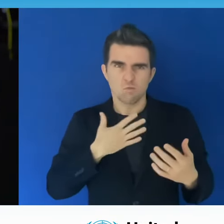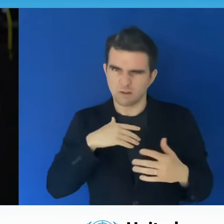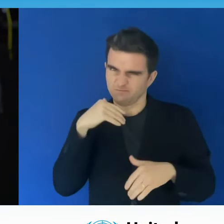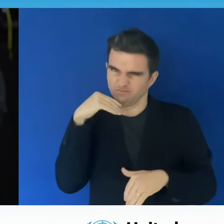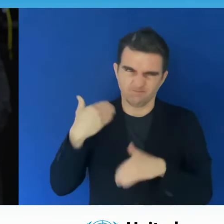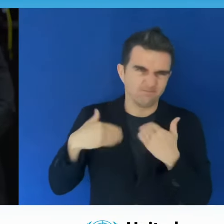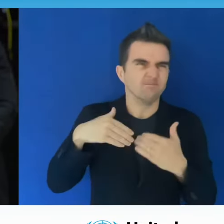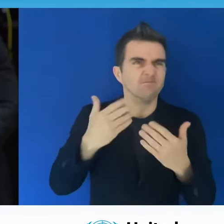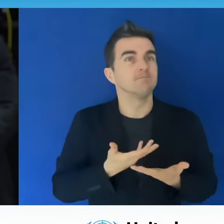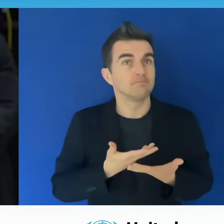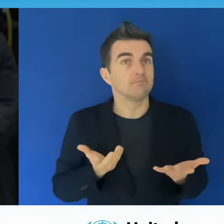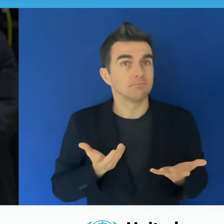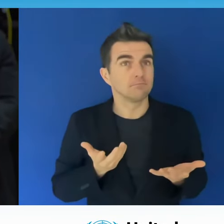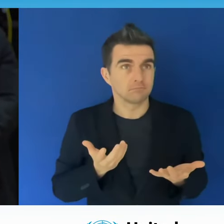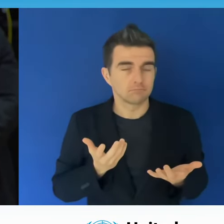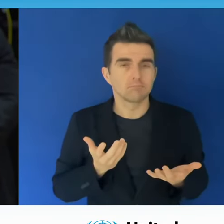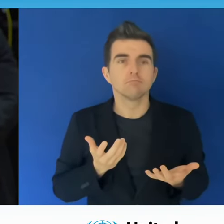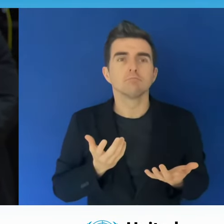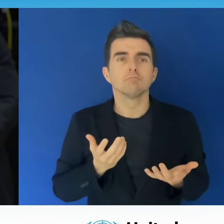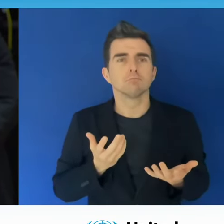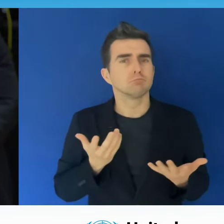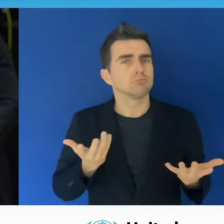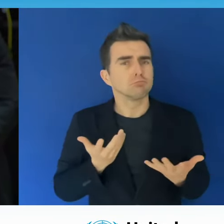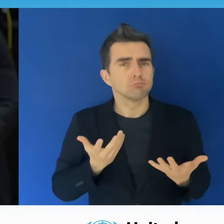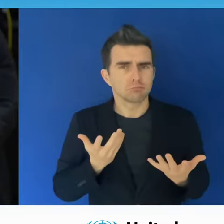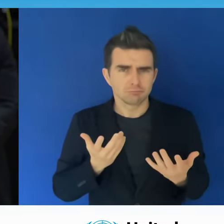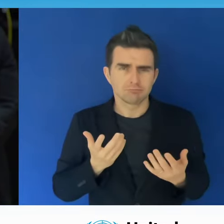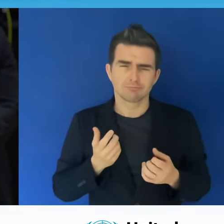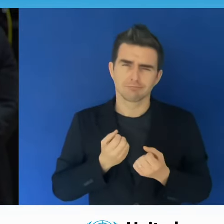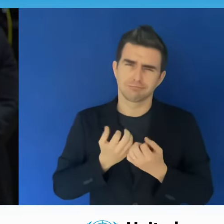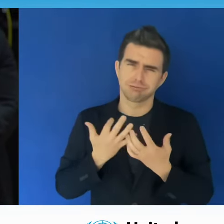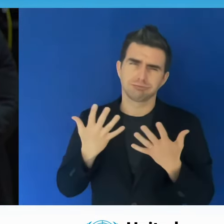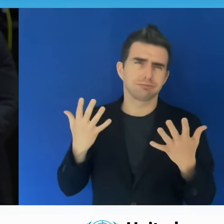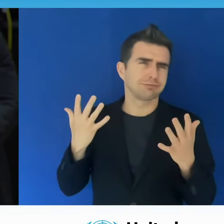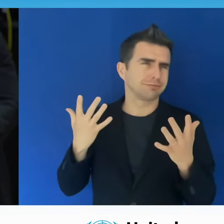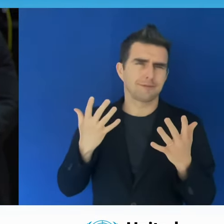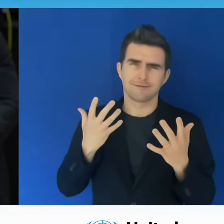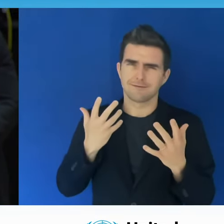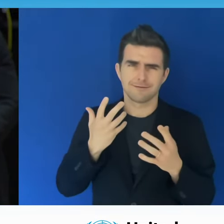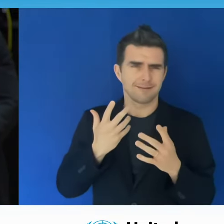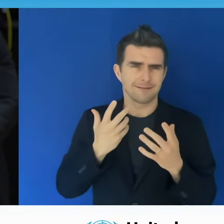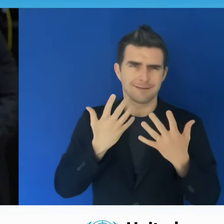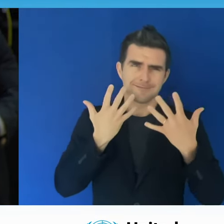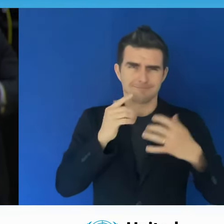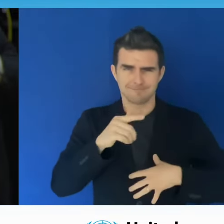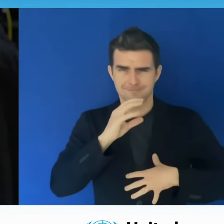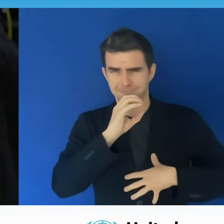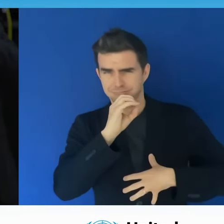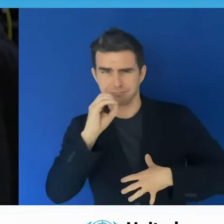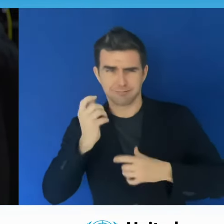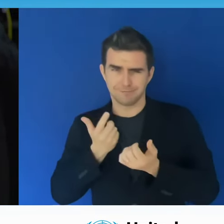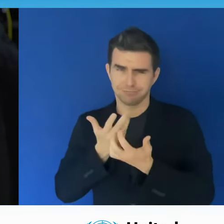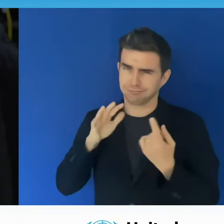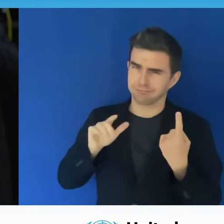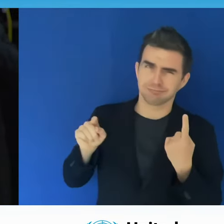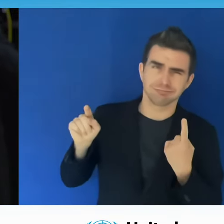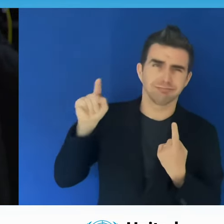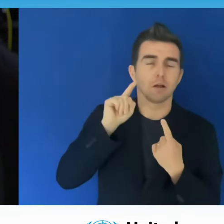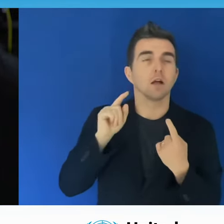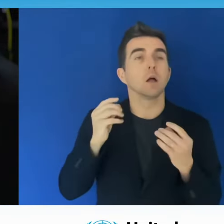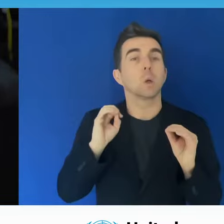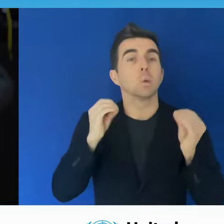world, hearing their stories, and hearing about their actions towards change, whether to shape the future